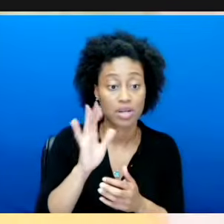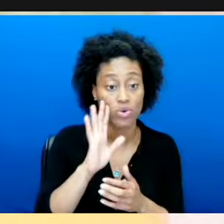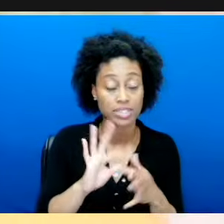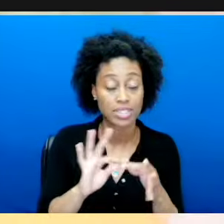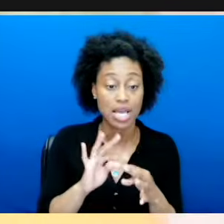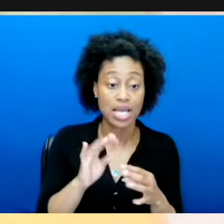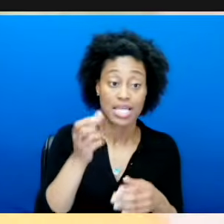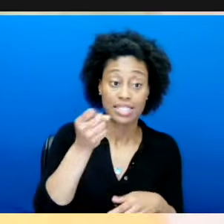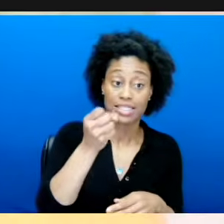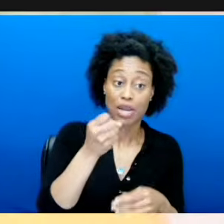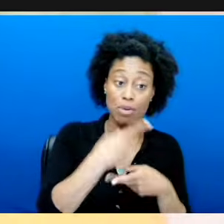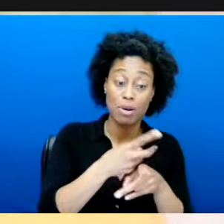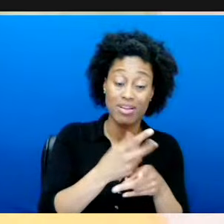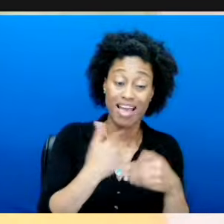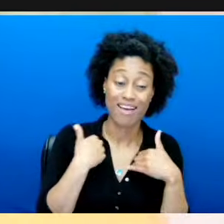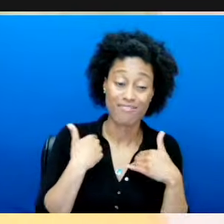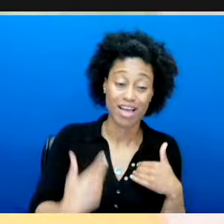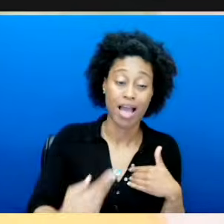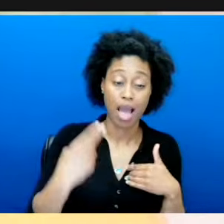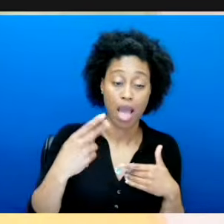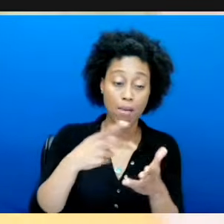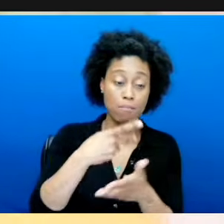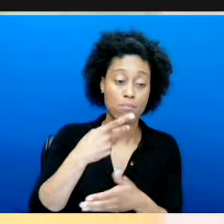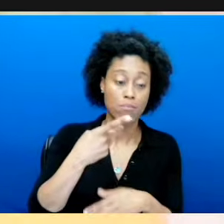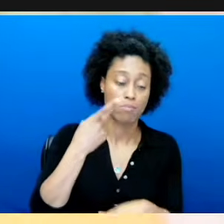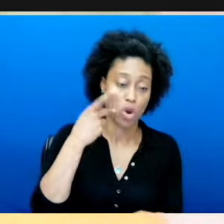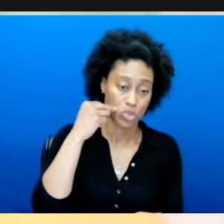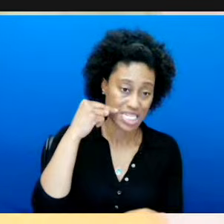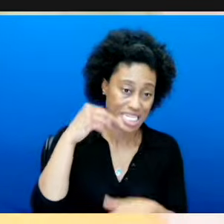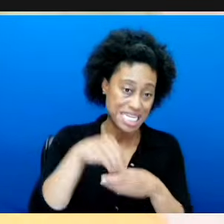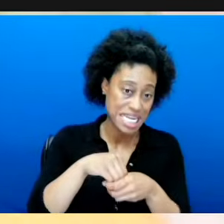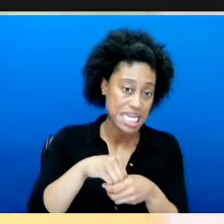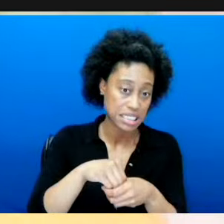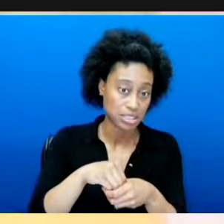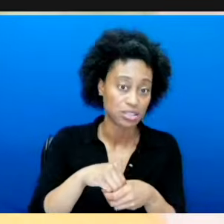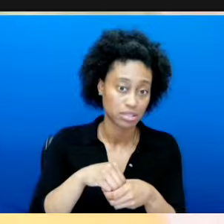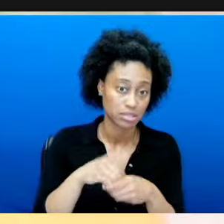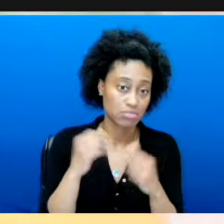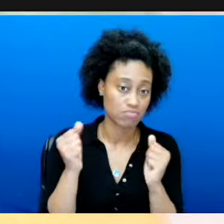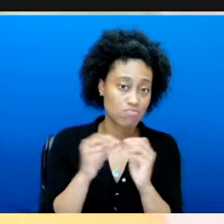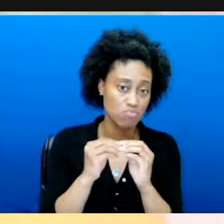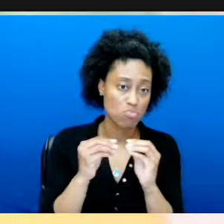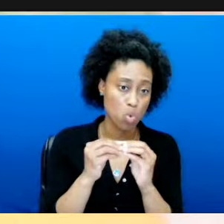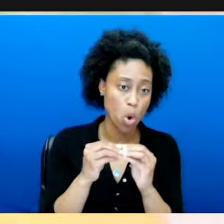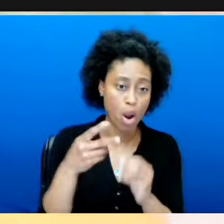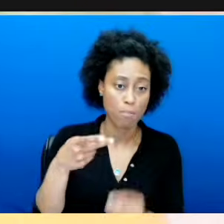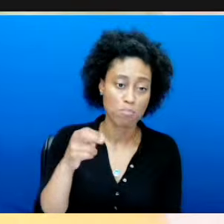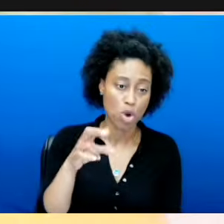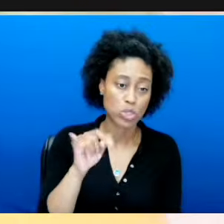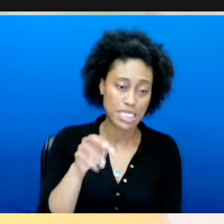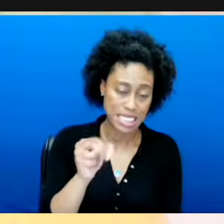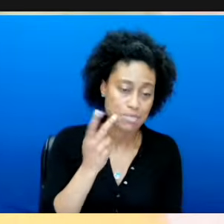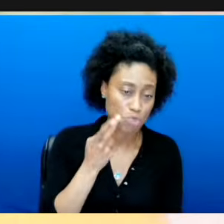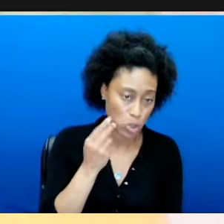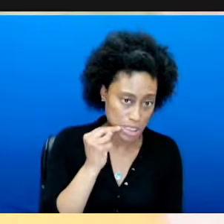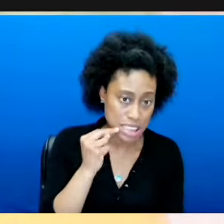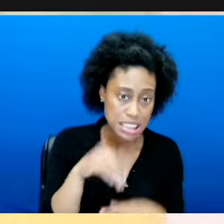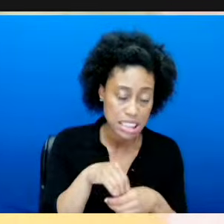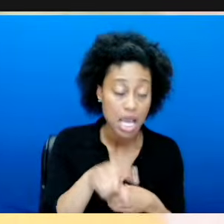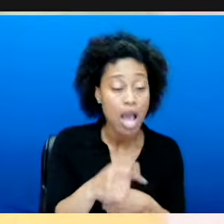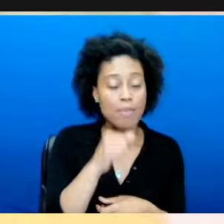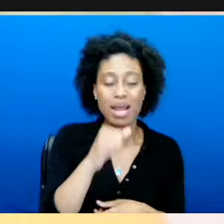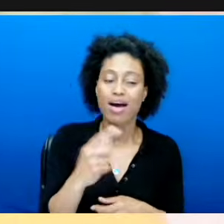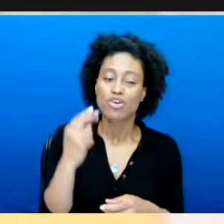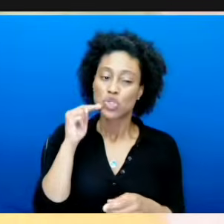dairy products do have a higher protein content than the vegan options. And I'm not speaking from a nutritional